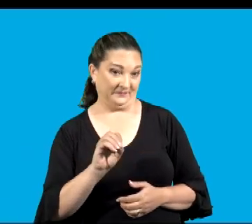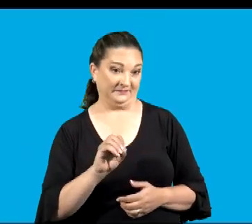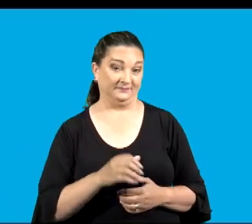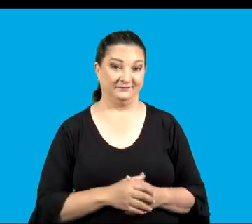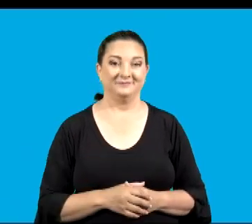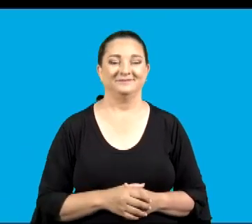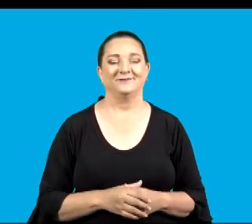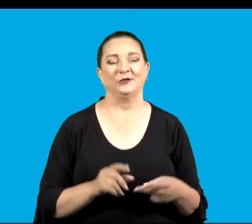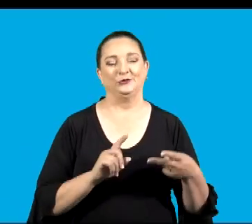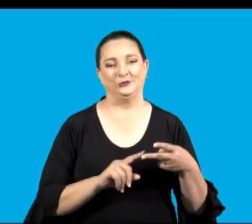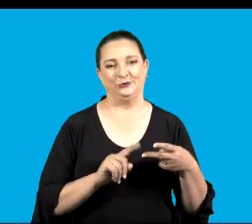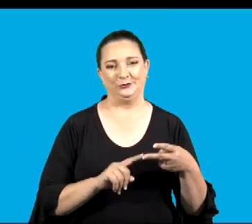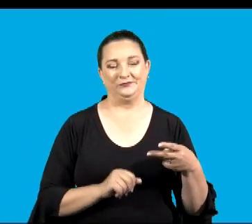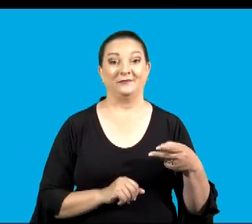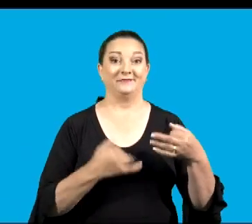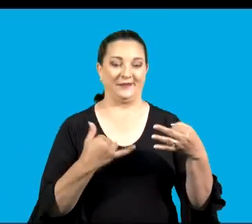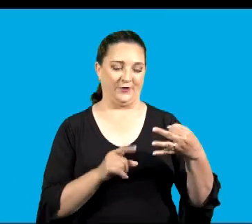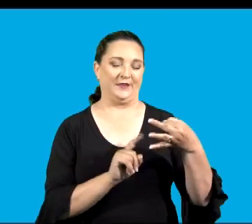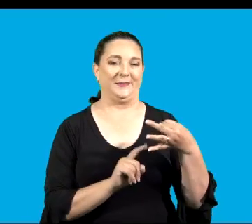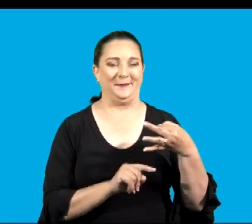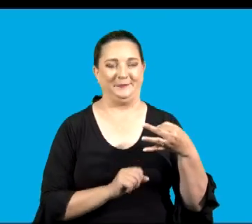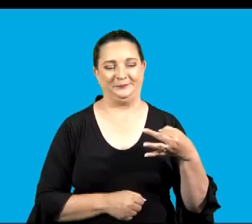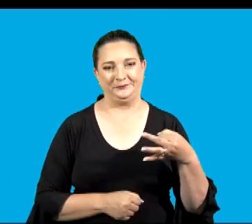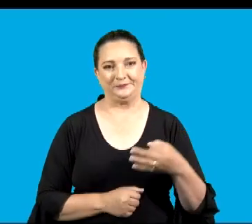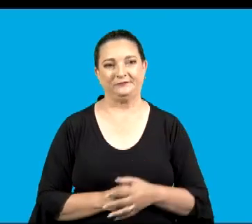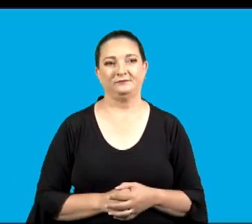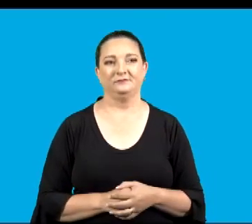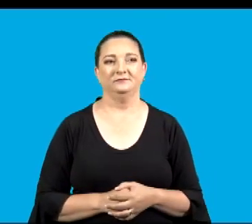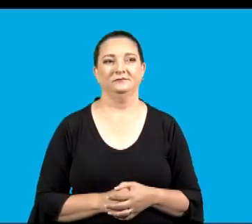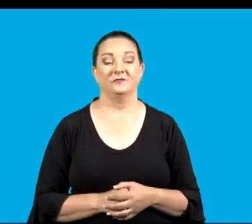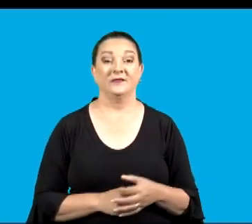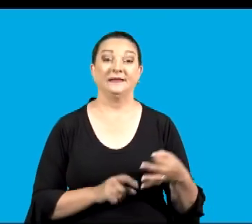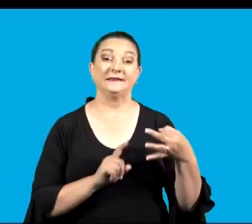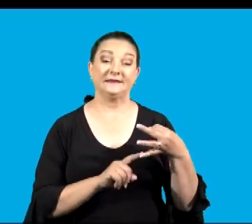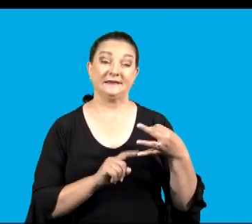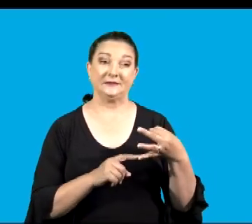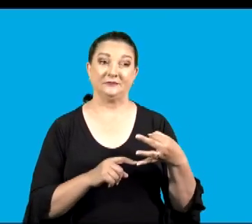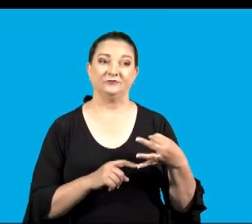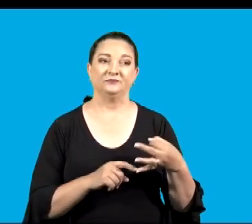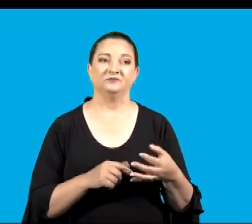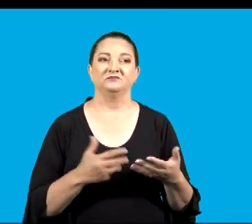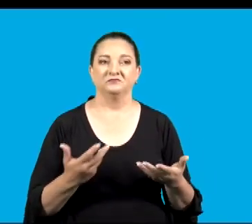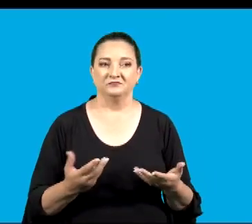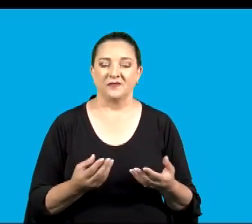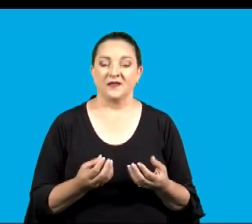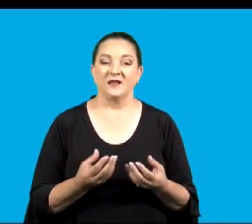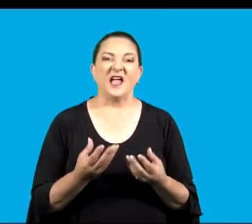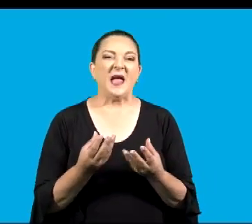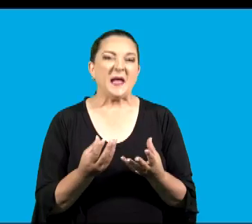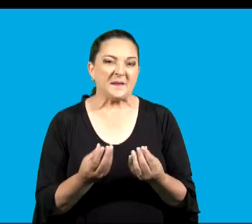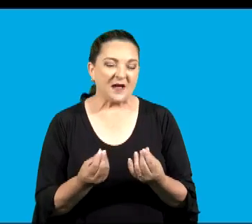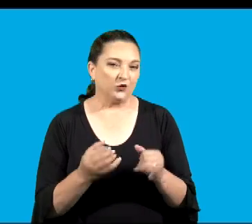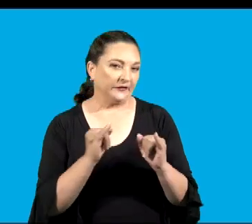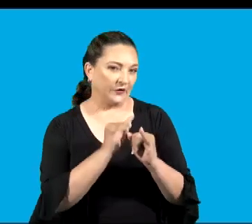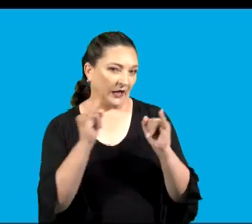580 rands. Error number 2. Let's go to number 3. Number 3 reads, The